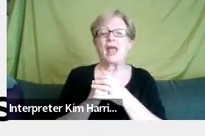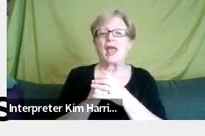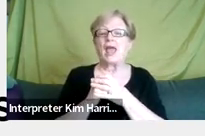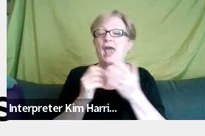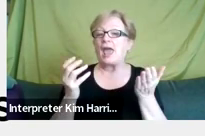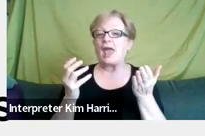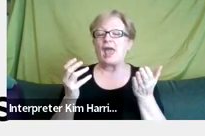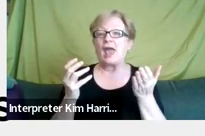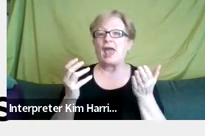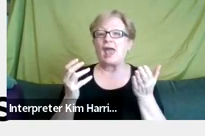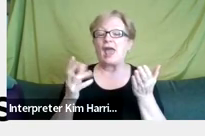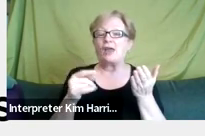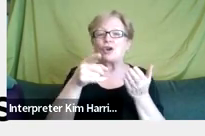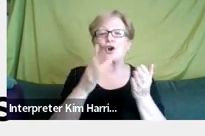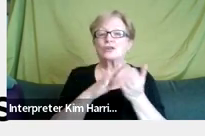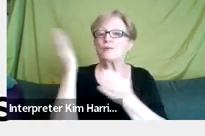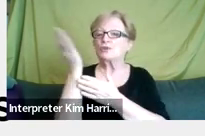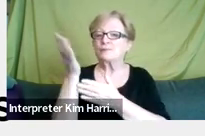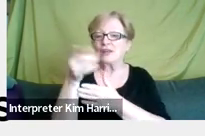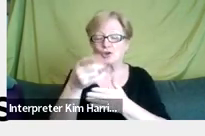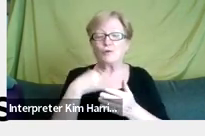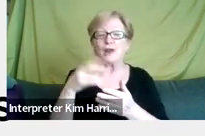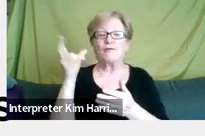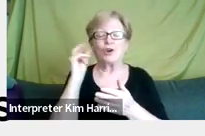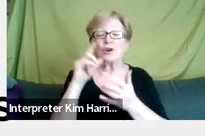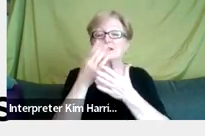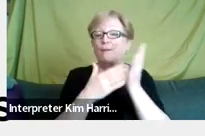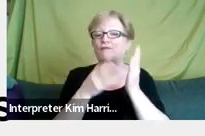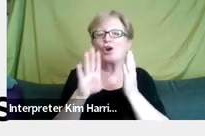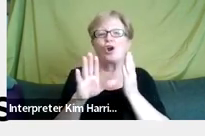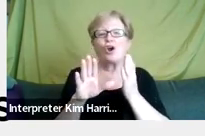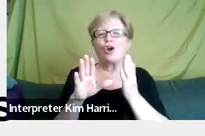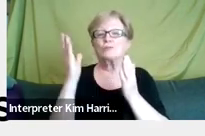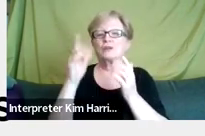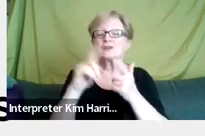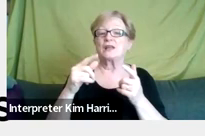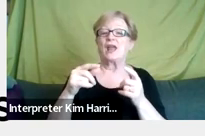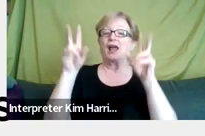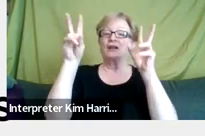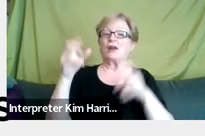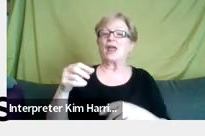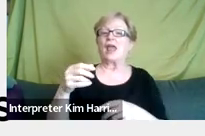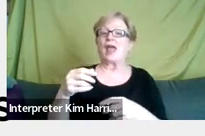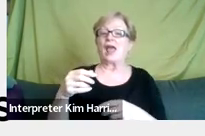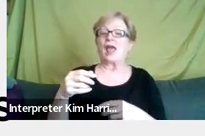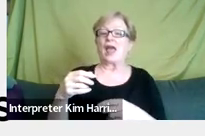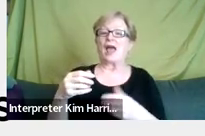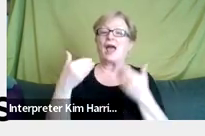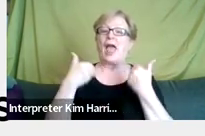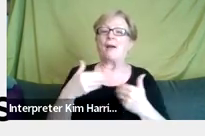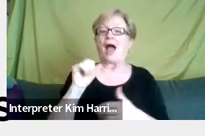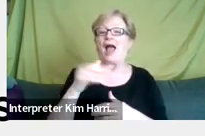the well-known speeches that Sojourner Truth has done is "Ain't I a Woman?" That it's a